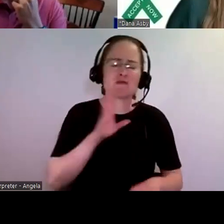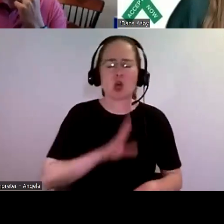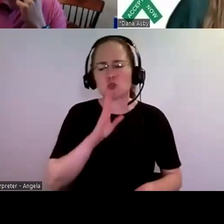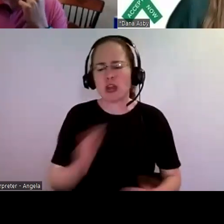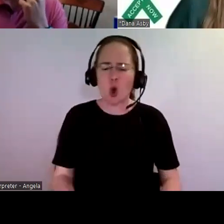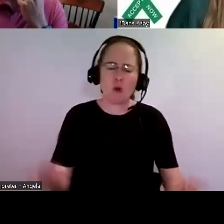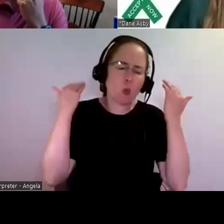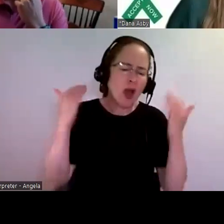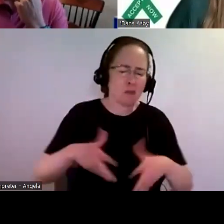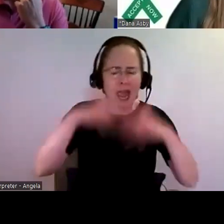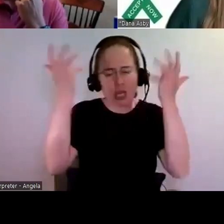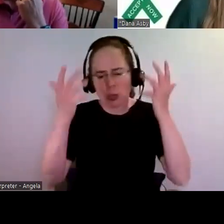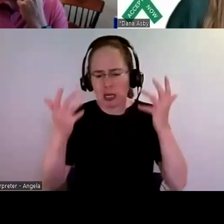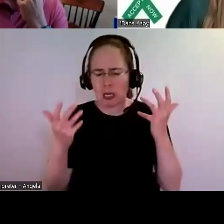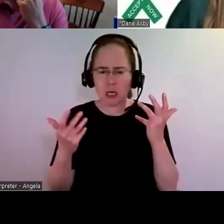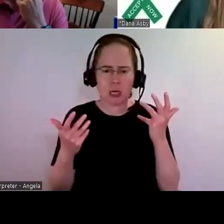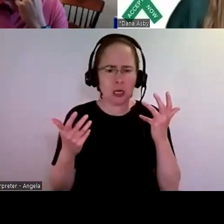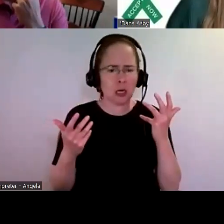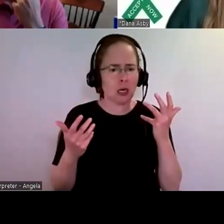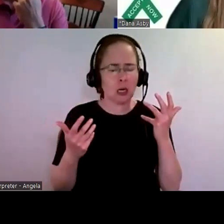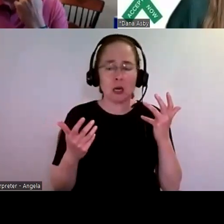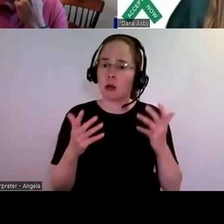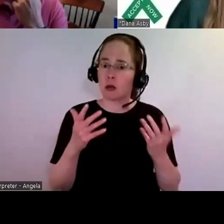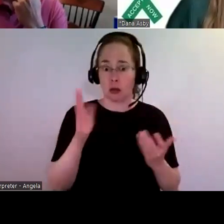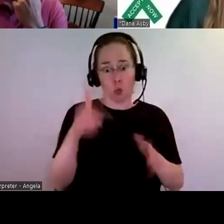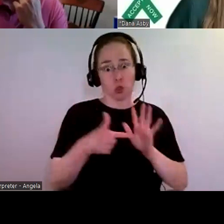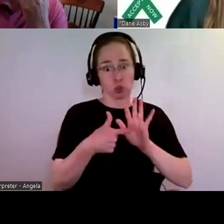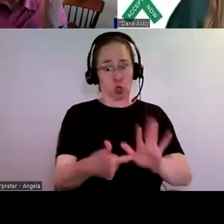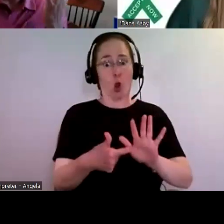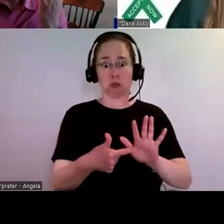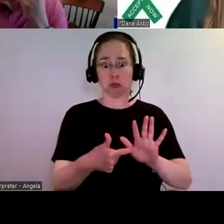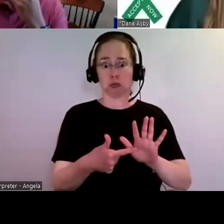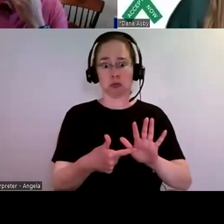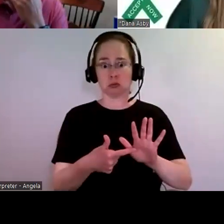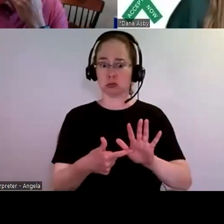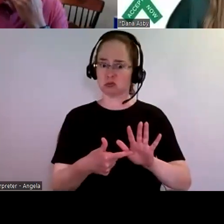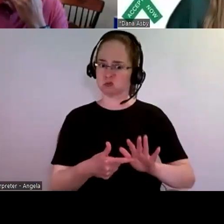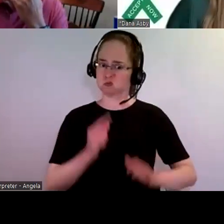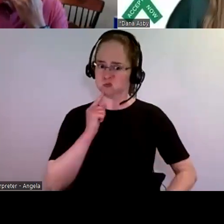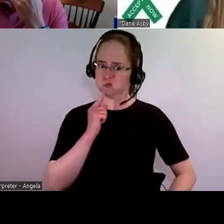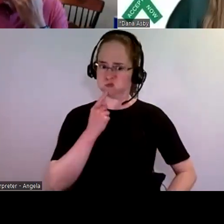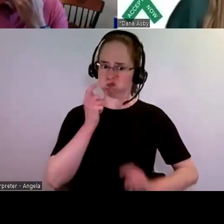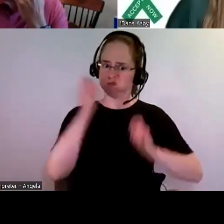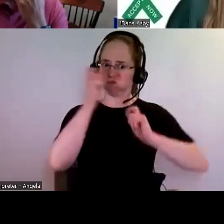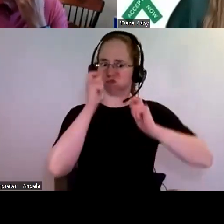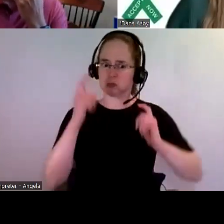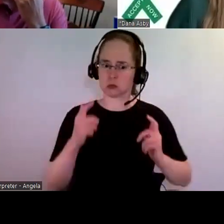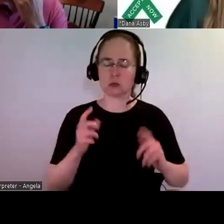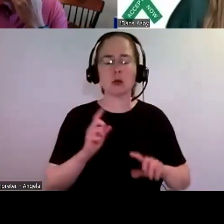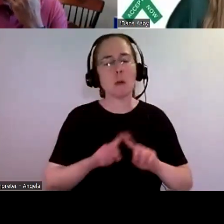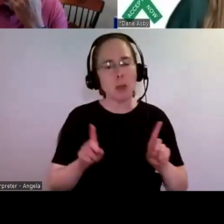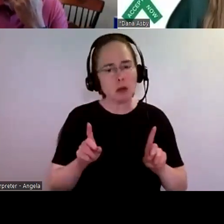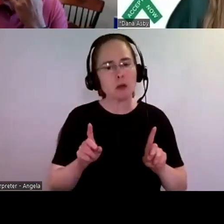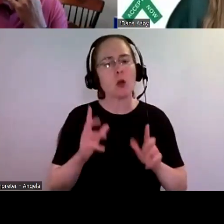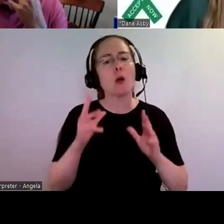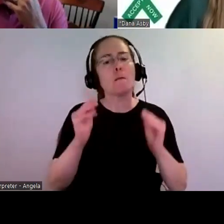overwhelmed and angry that it's going to come off in a very vinegary way, whereas you get more with honey.